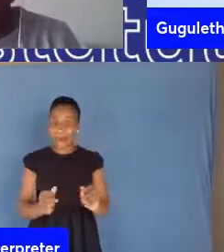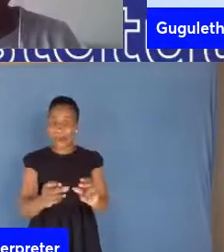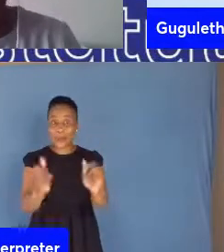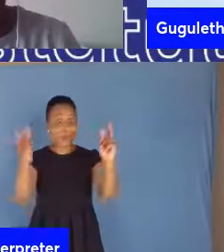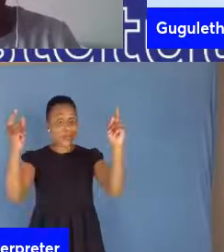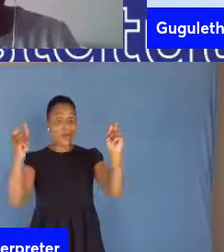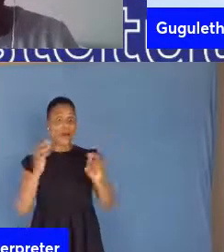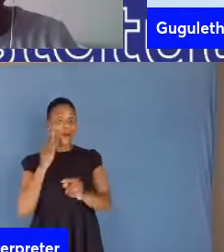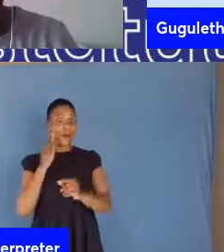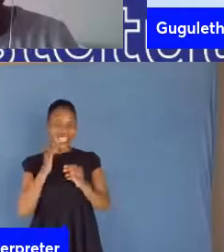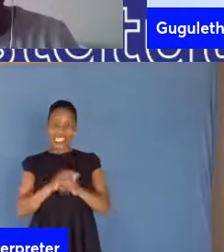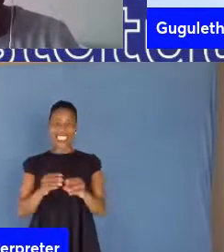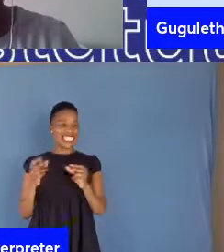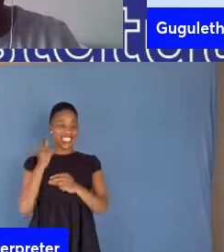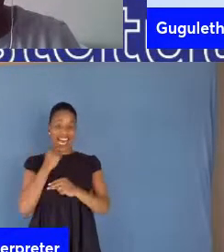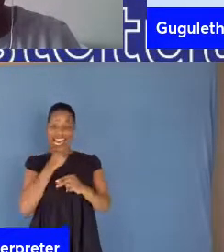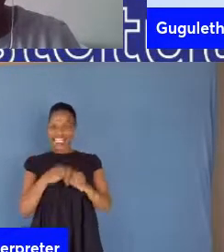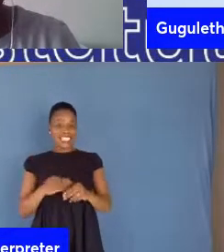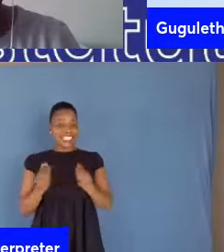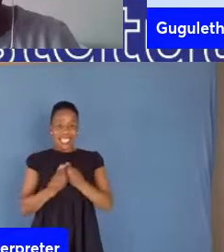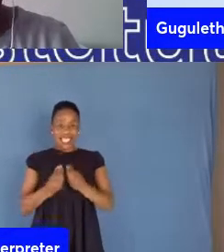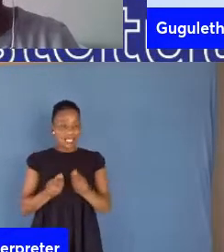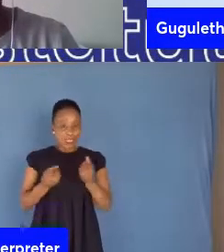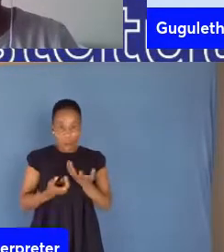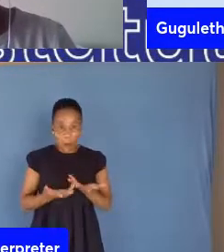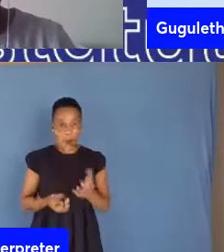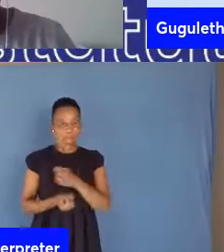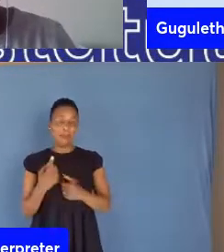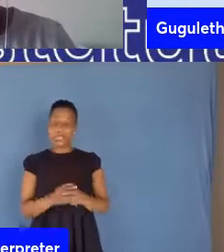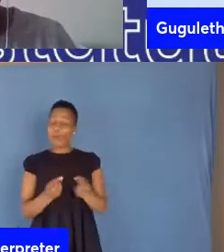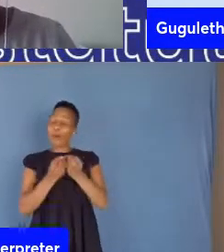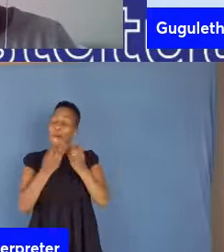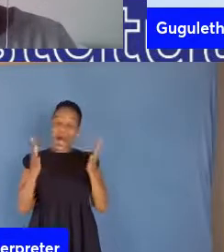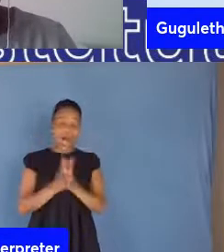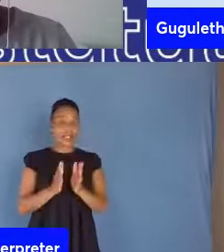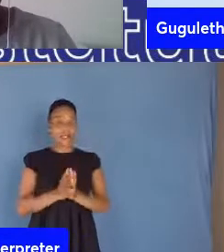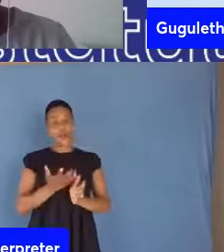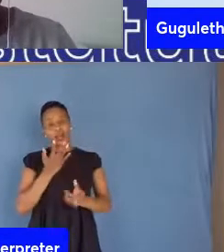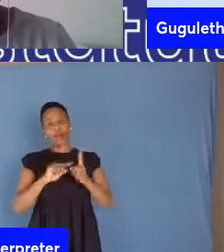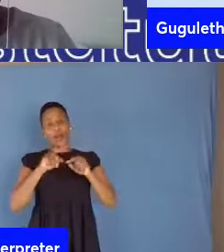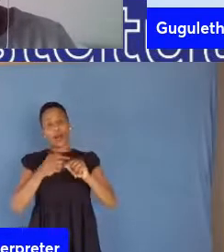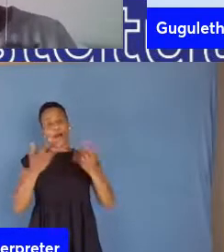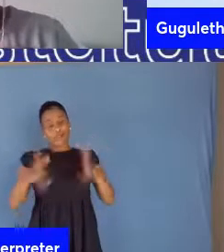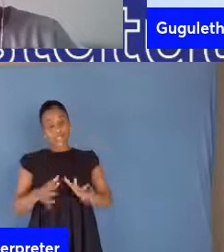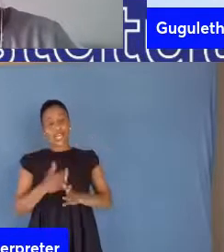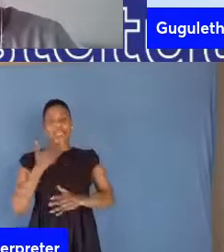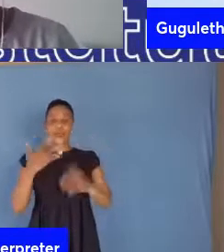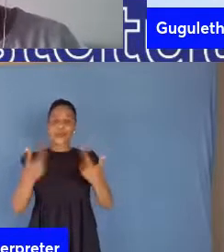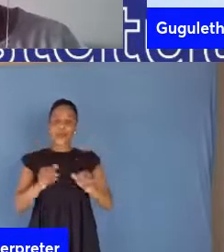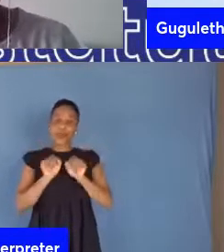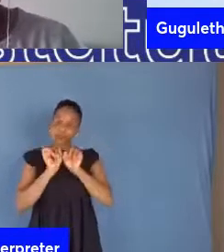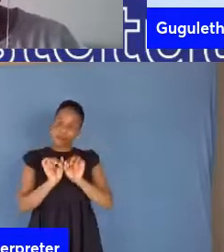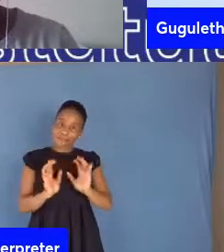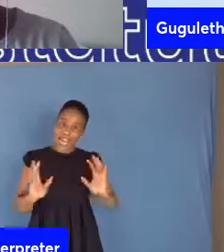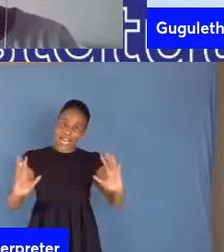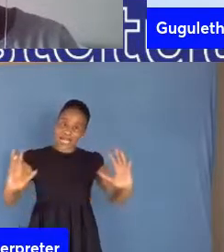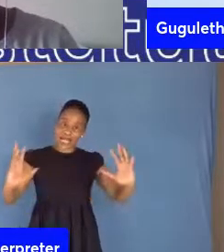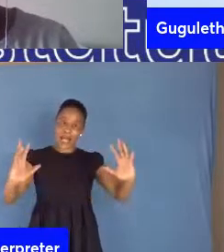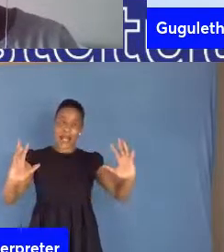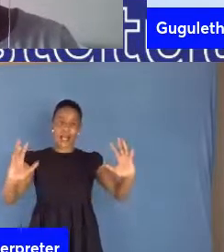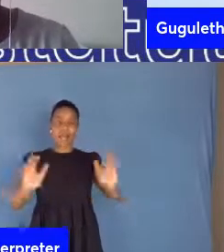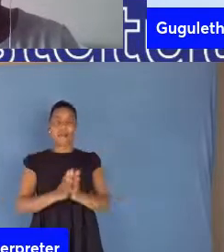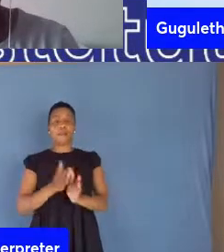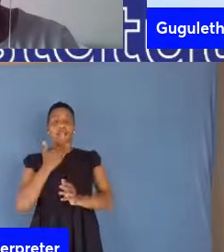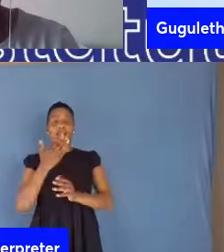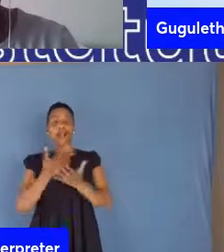so much have to talk about. But thank you to our panelists. Thank you to Mthetho.